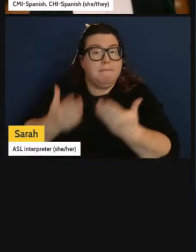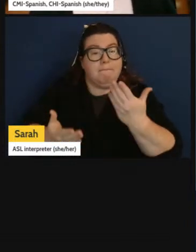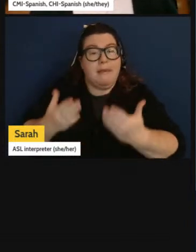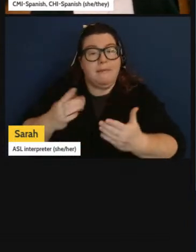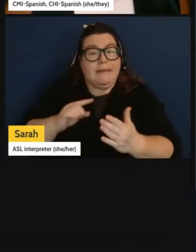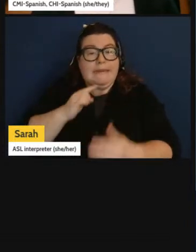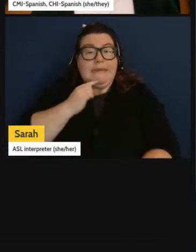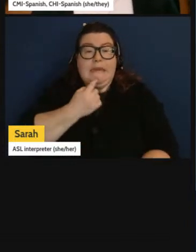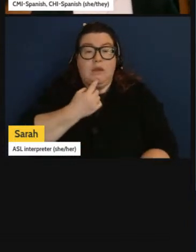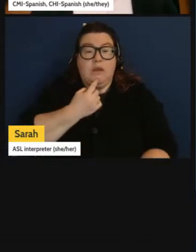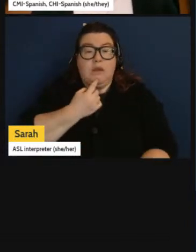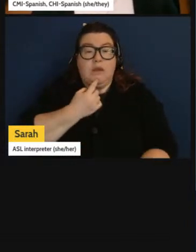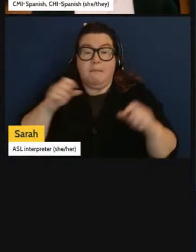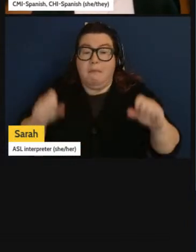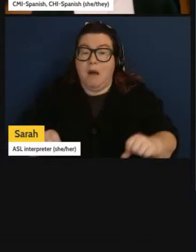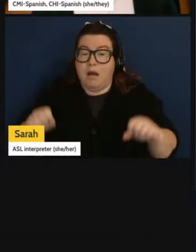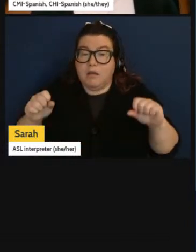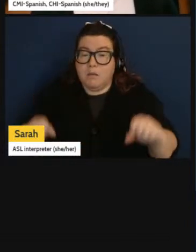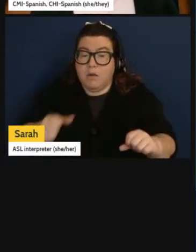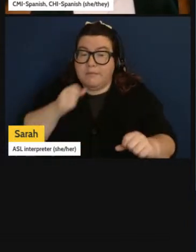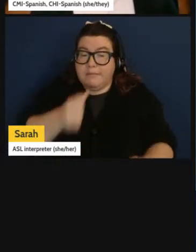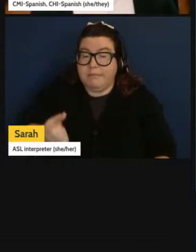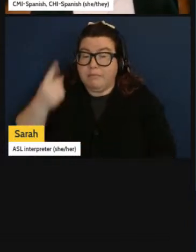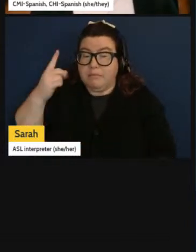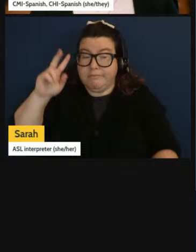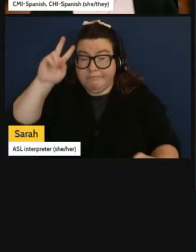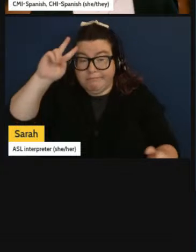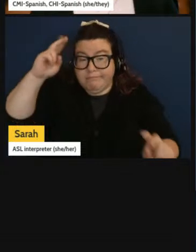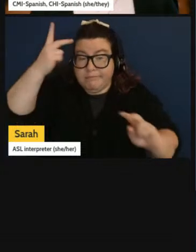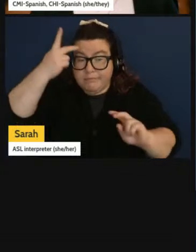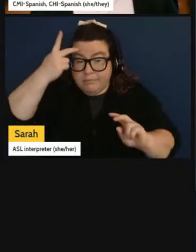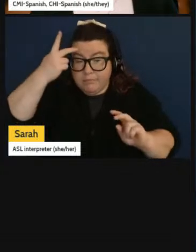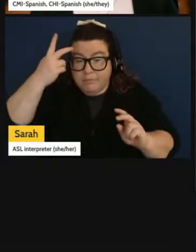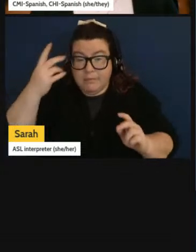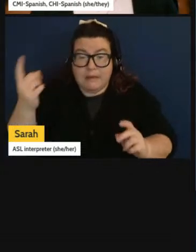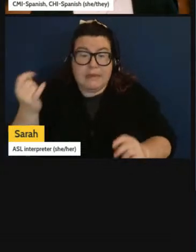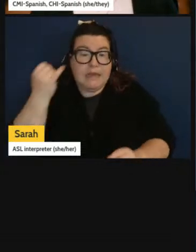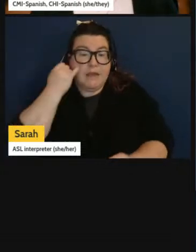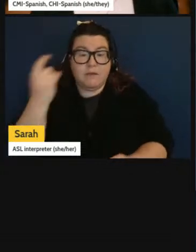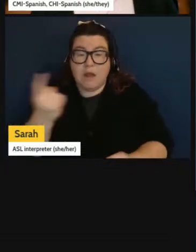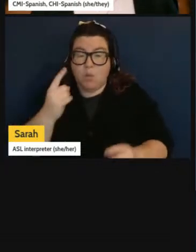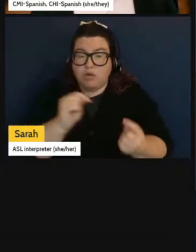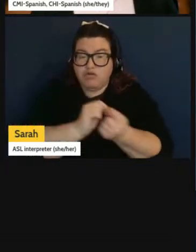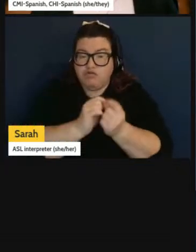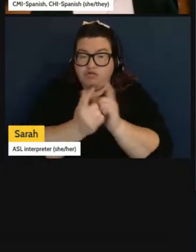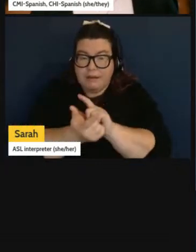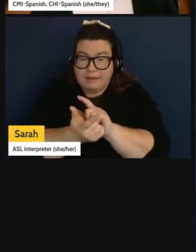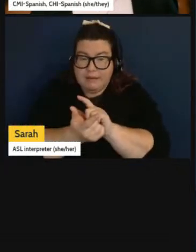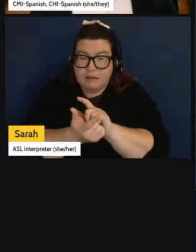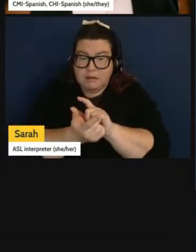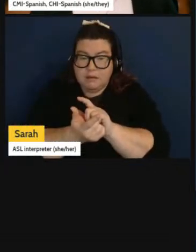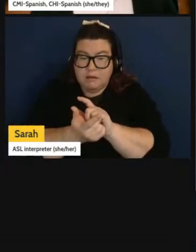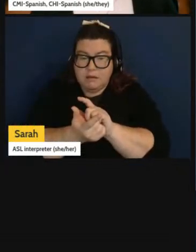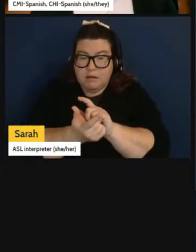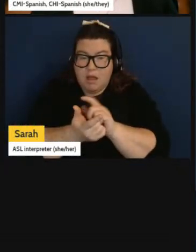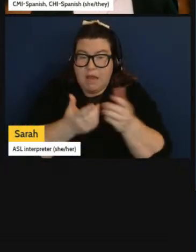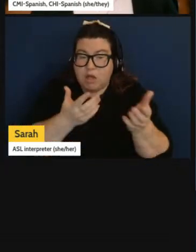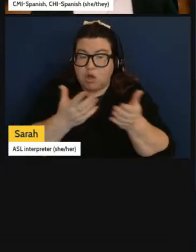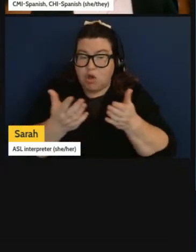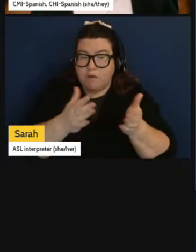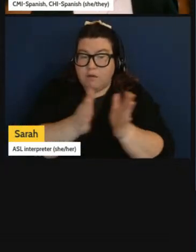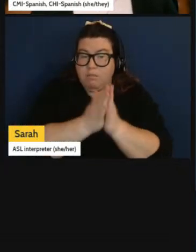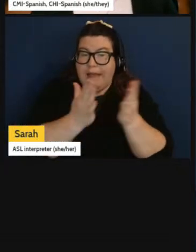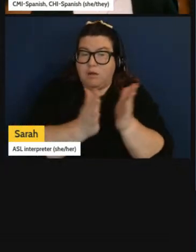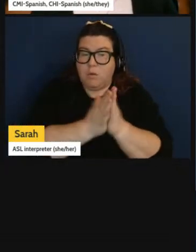significant risk for misunderstanding. So for instance, if someone is translating a service manual